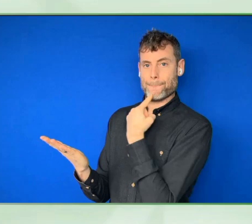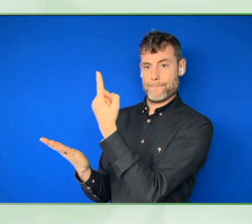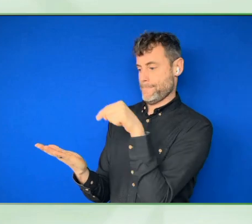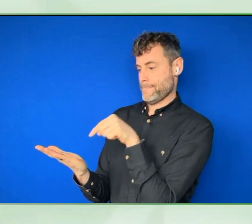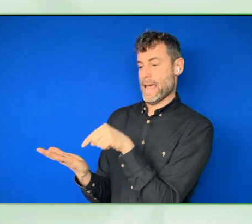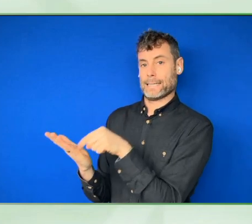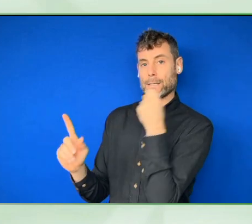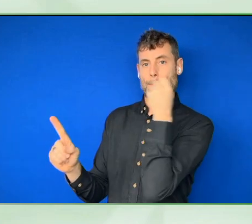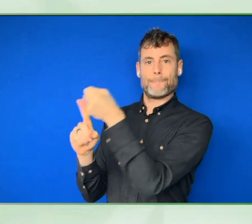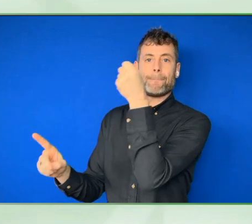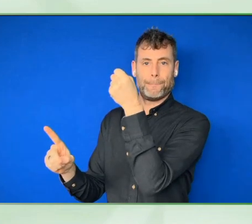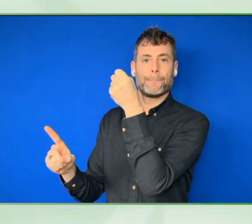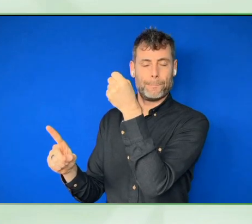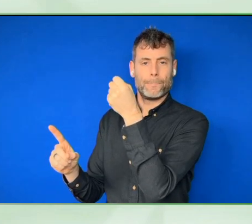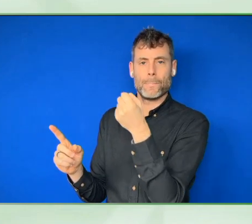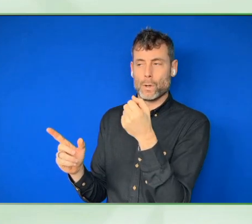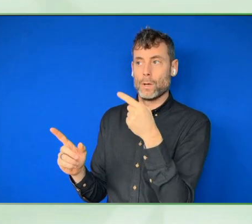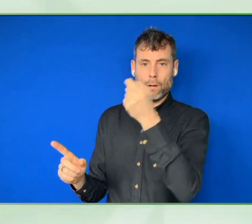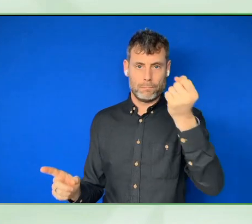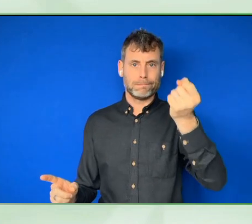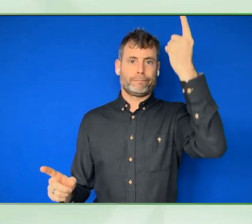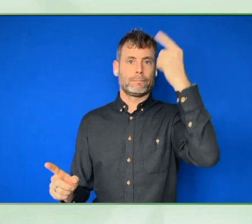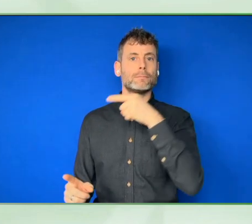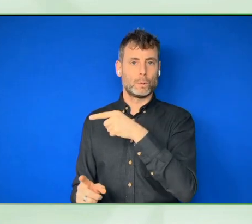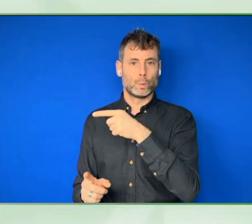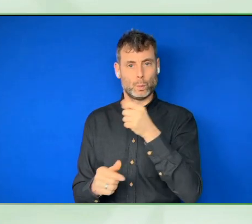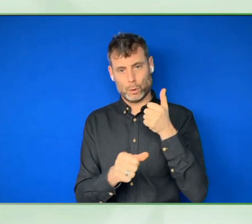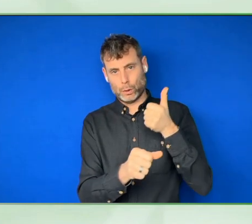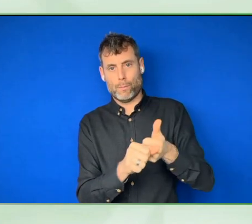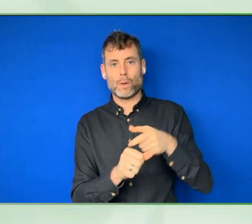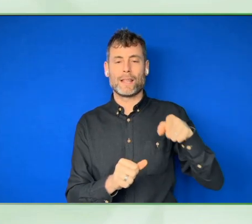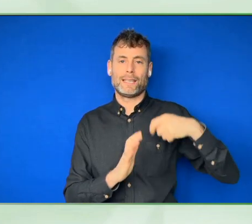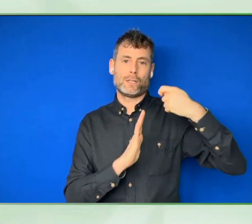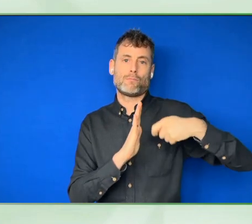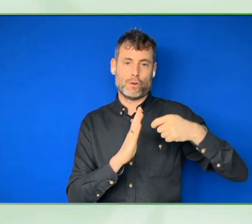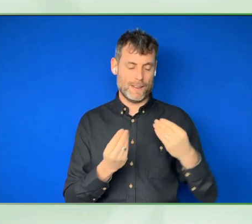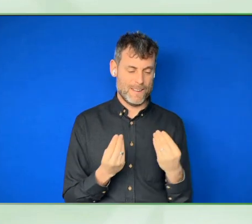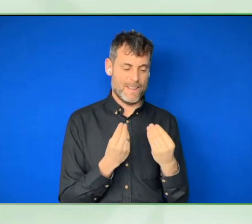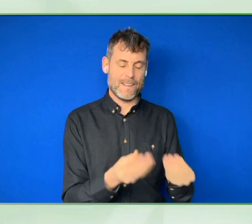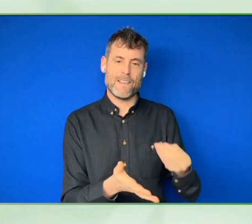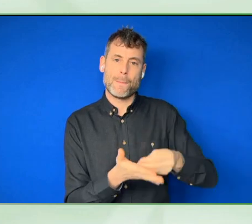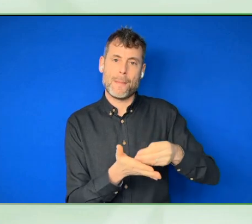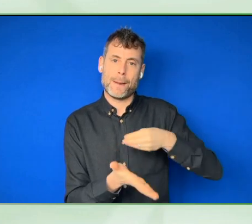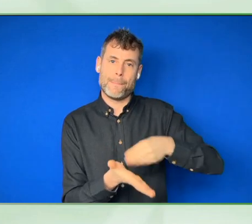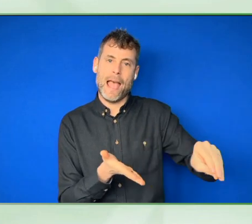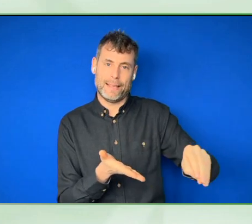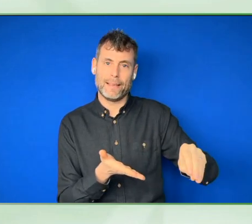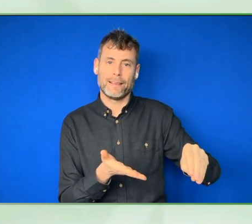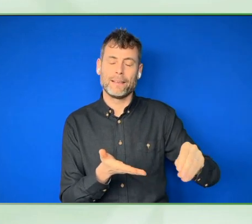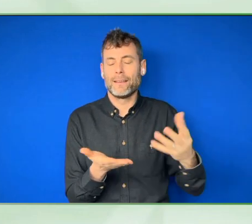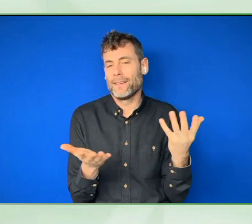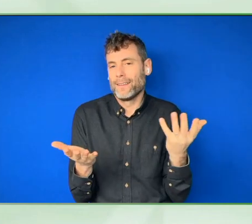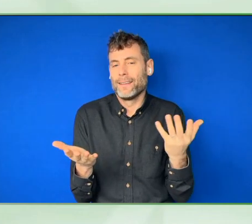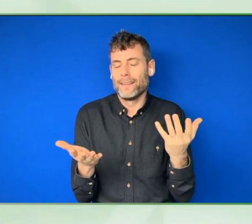that will get through to that stakeholder so that they will write the check or approve the program? And so long as we